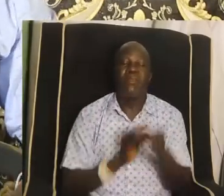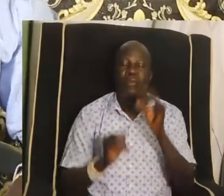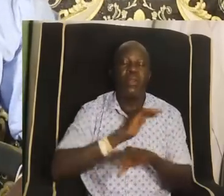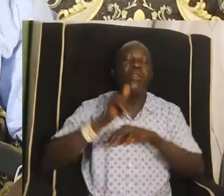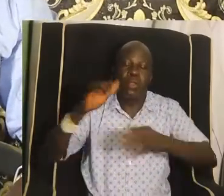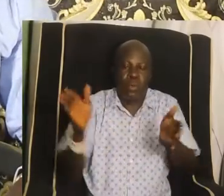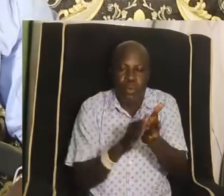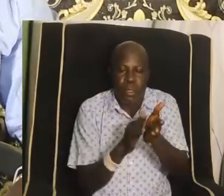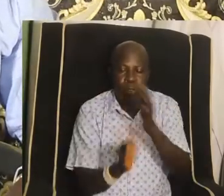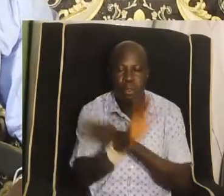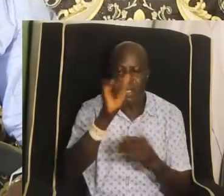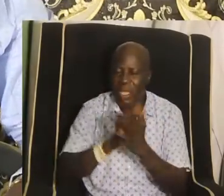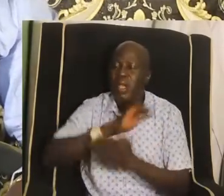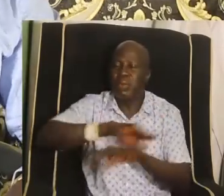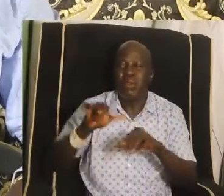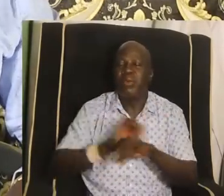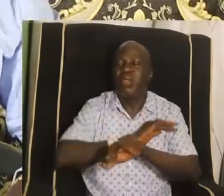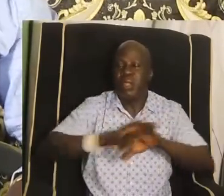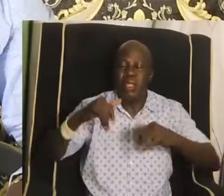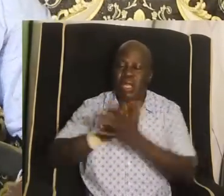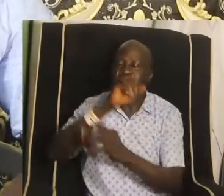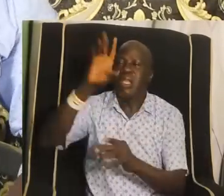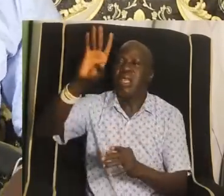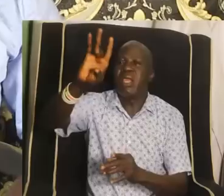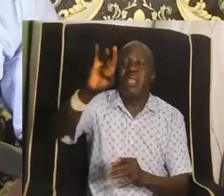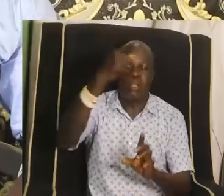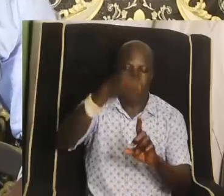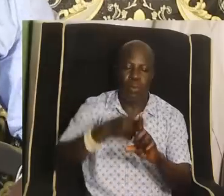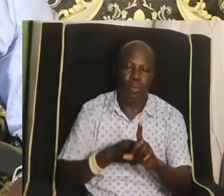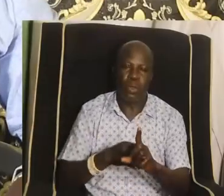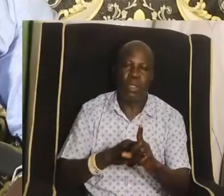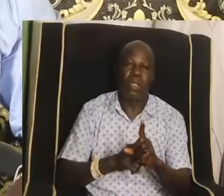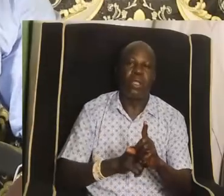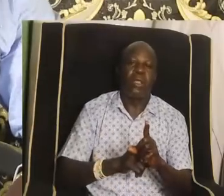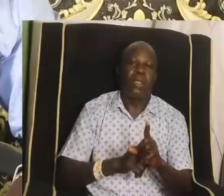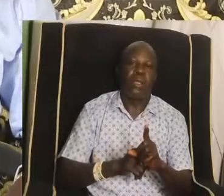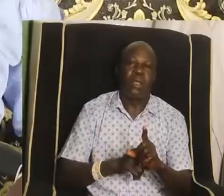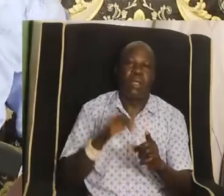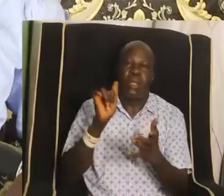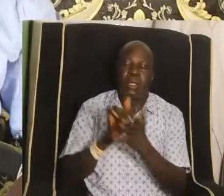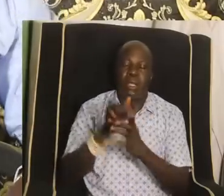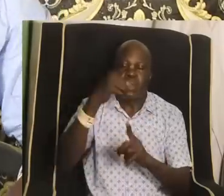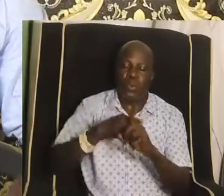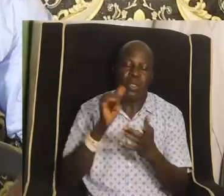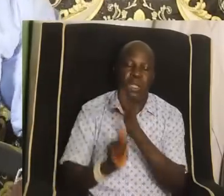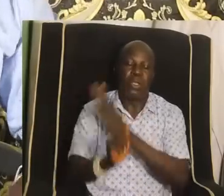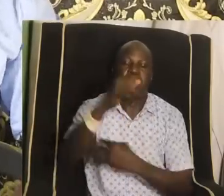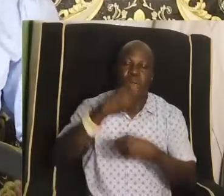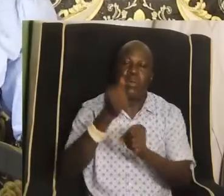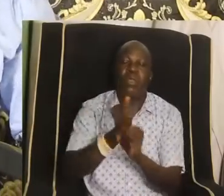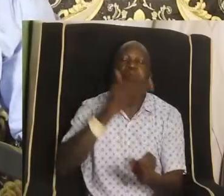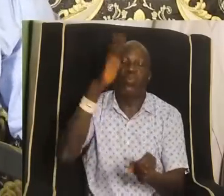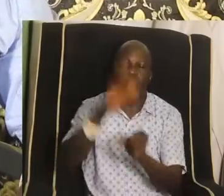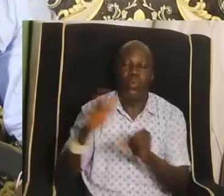If we do not praise God, that means we are ingrate. We are in the 8th month. The more that God may